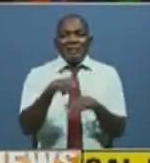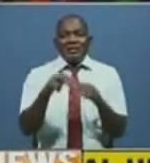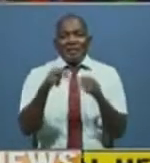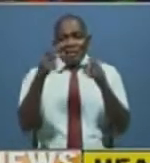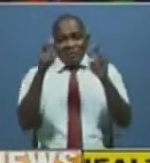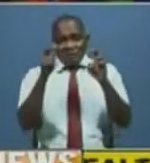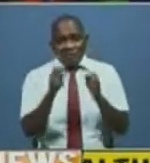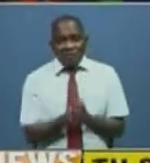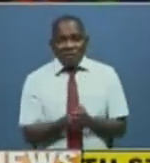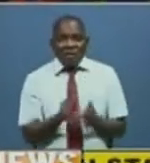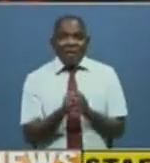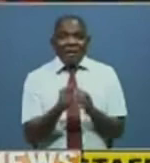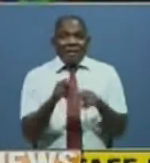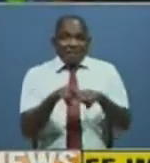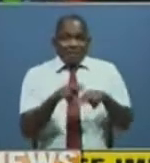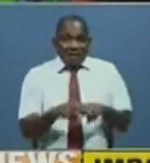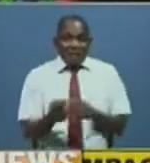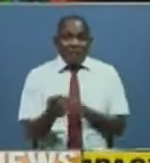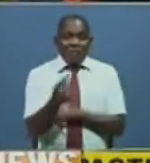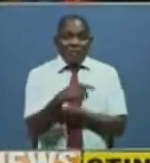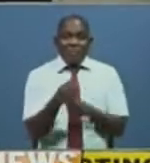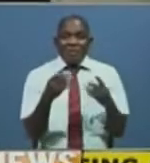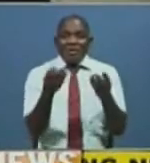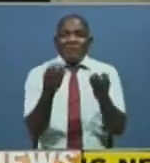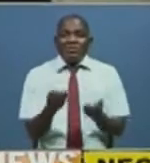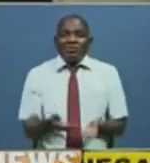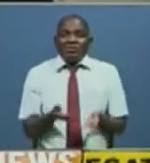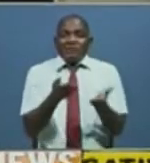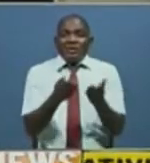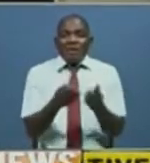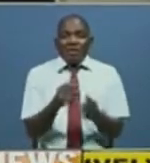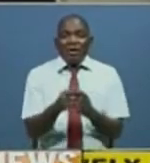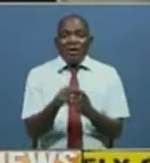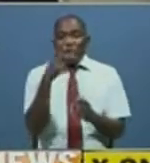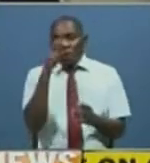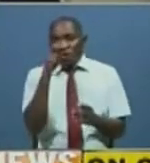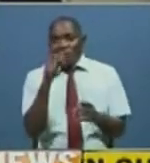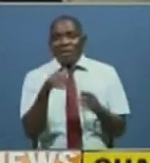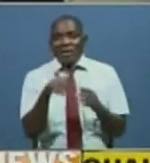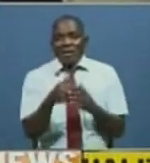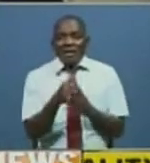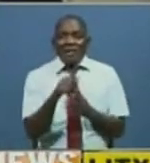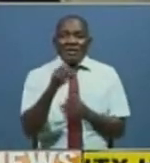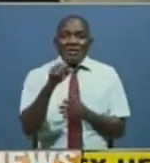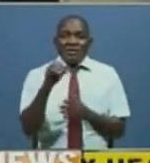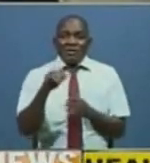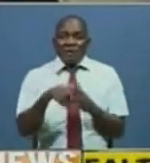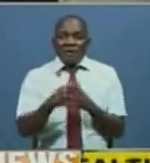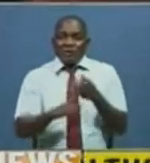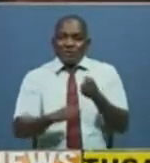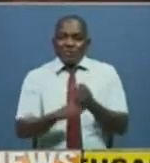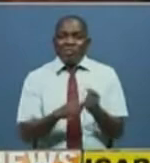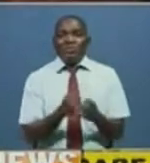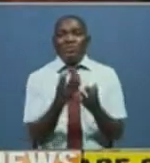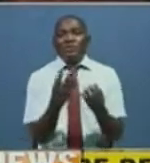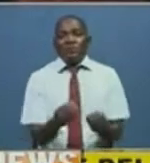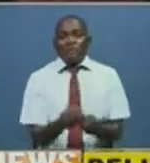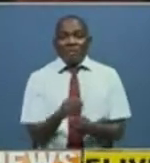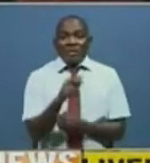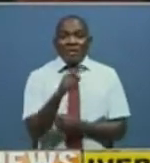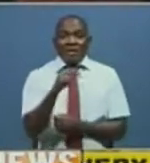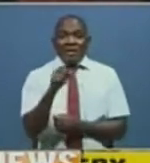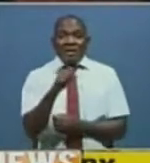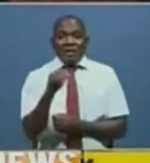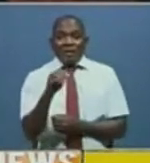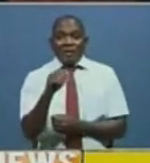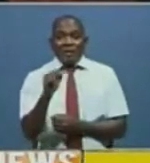concern. On the table were a number of issues, especially on corruption and how the CSOs can support in the fight. Nana Osebunso